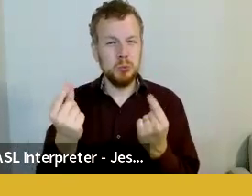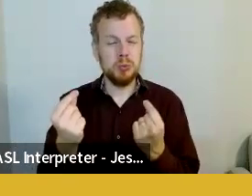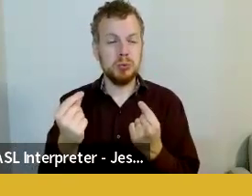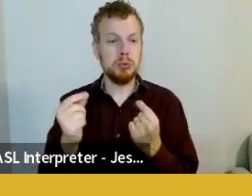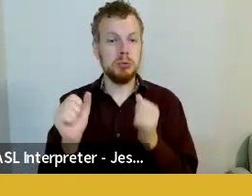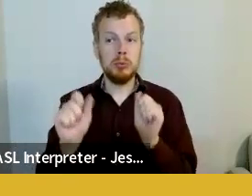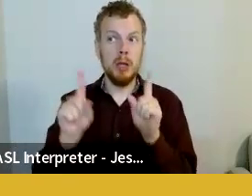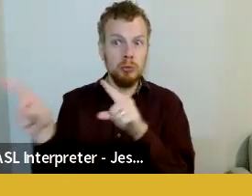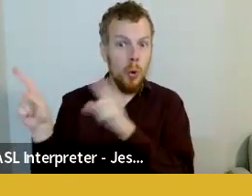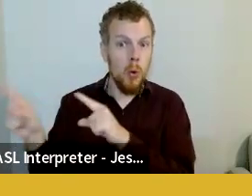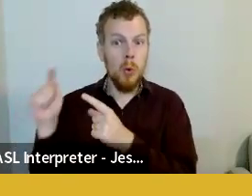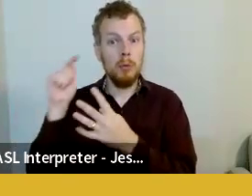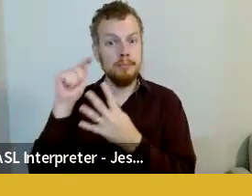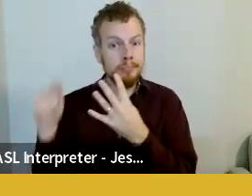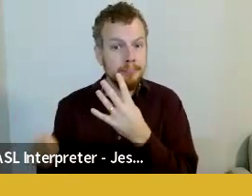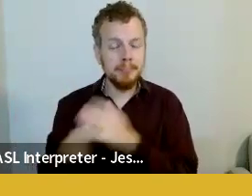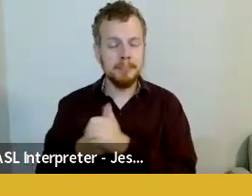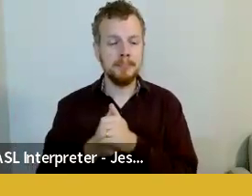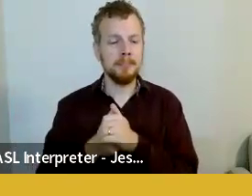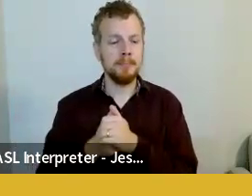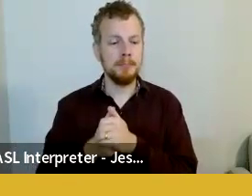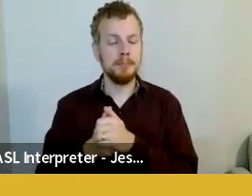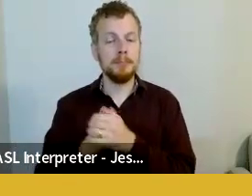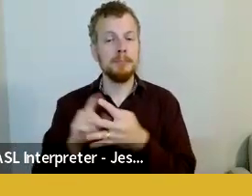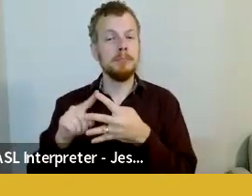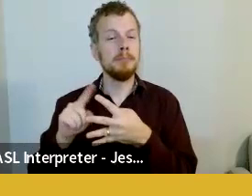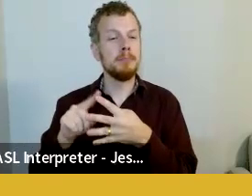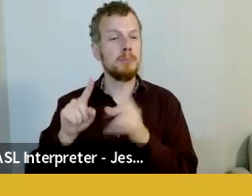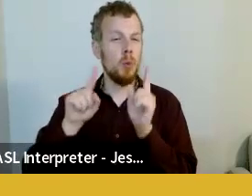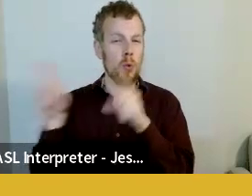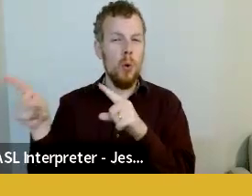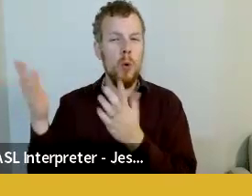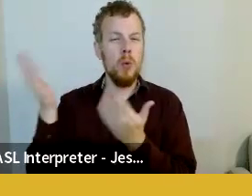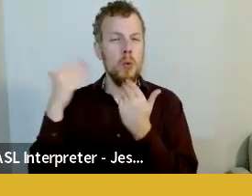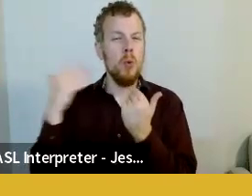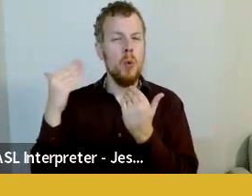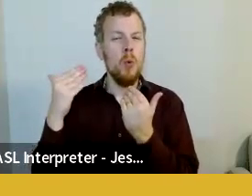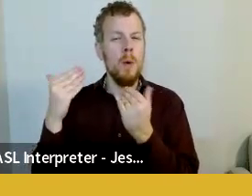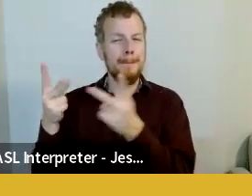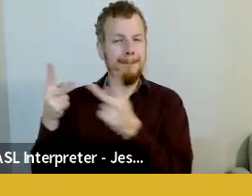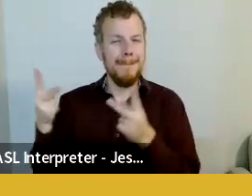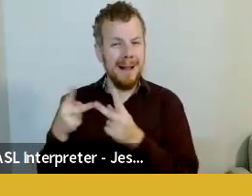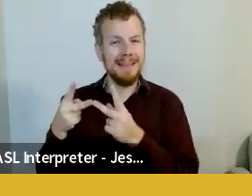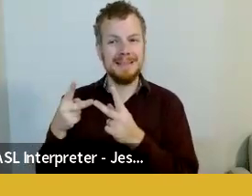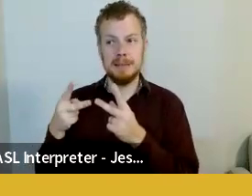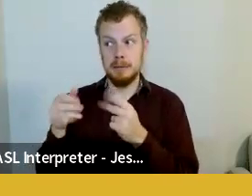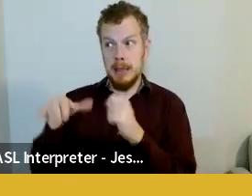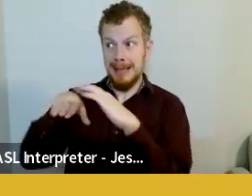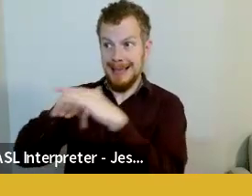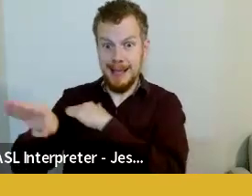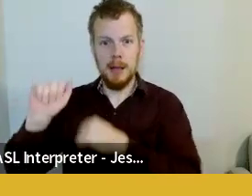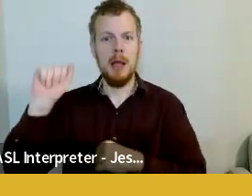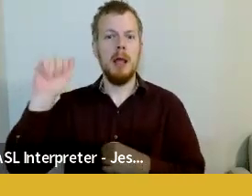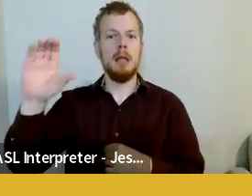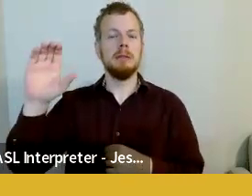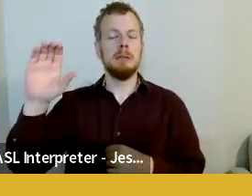resources for us to stay cool this summer. So the first one being cooling centers. So cooling centers are air-conditioned spaces open